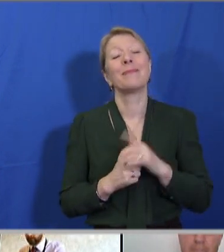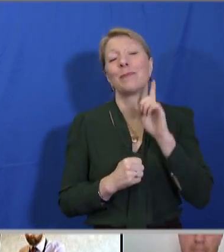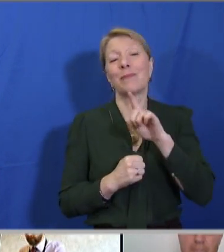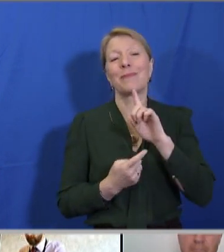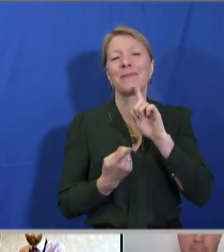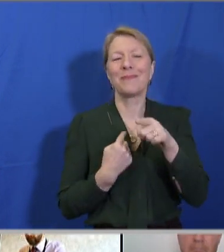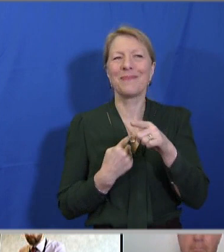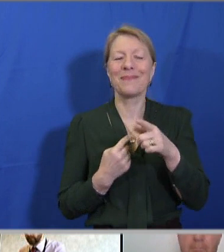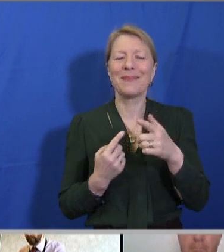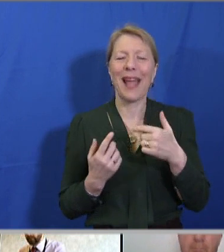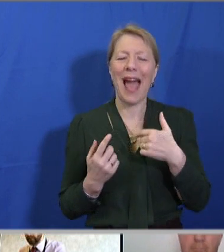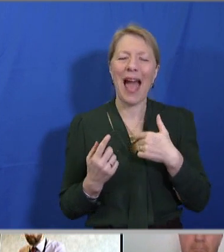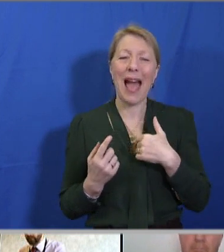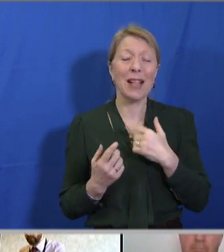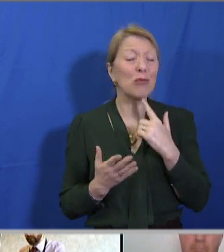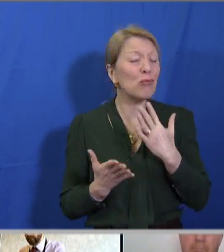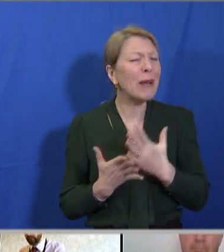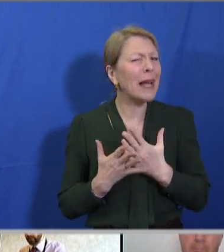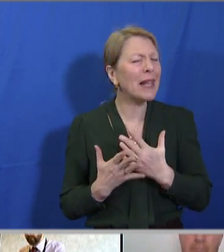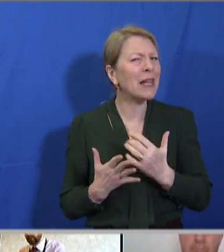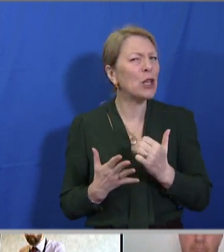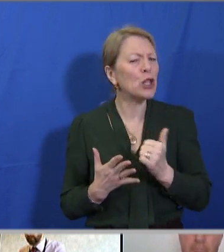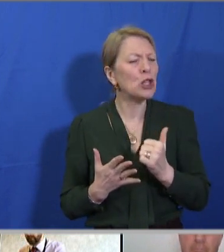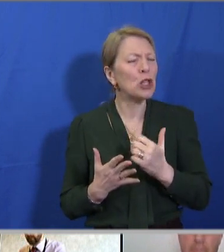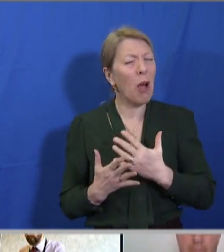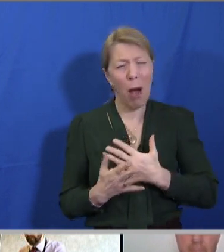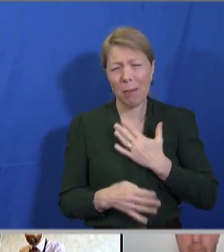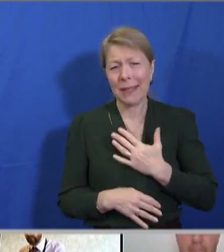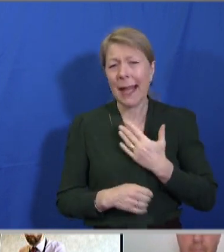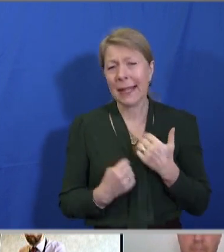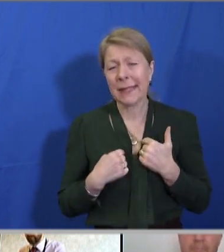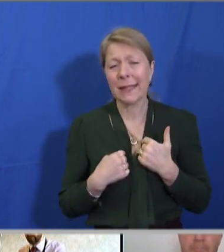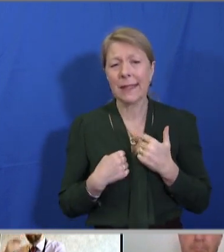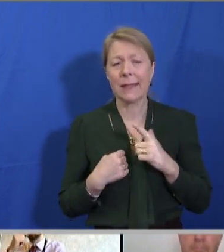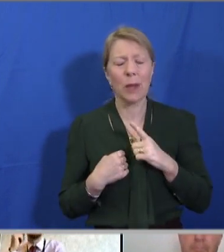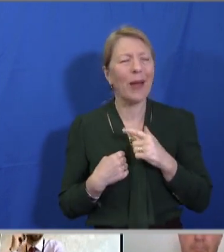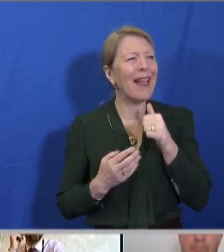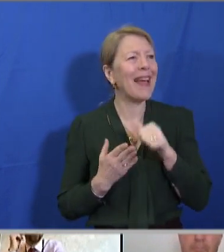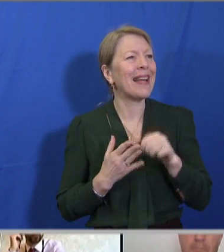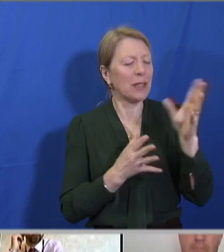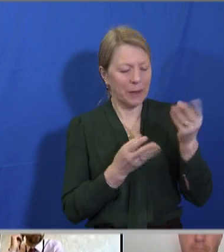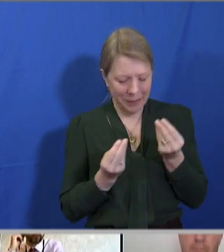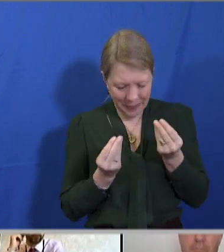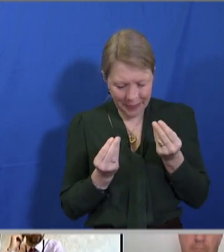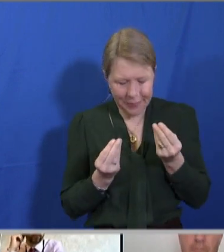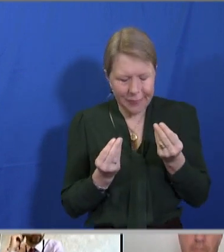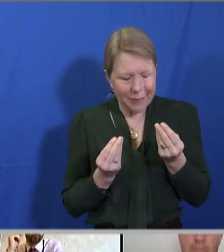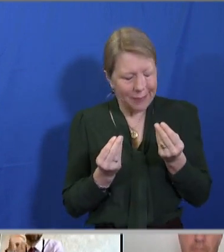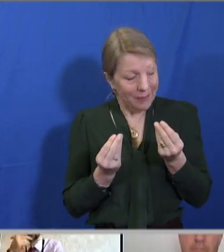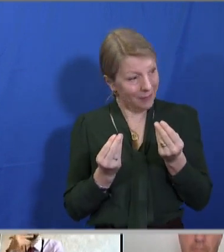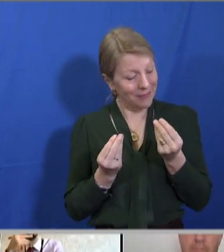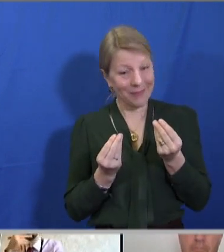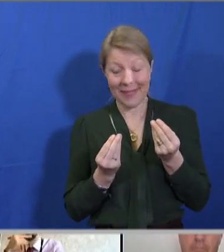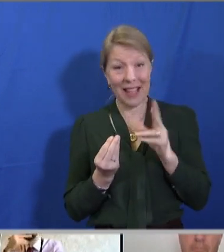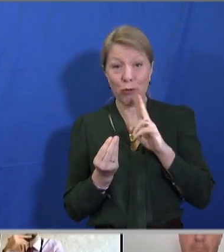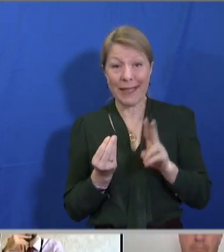when I have to ask my family or someone to read a very personal correspondence